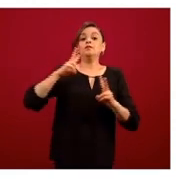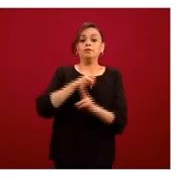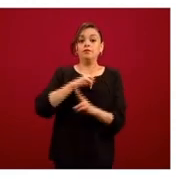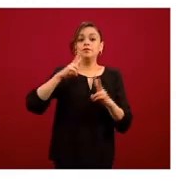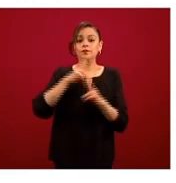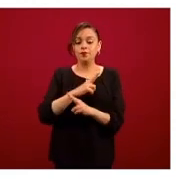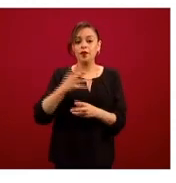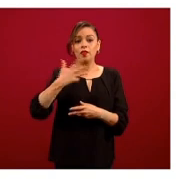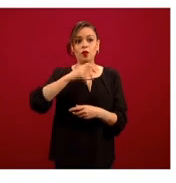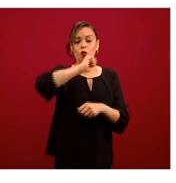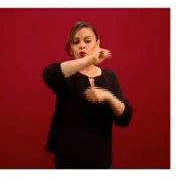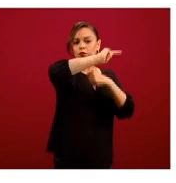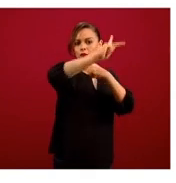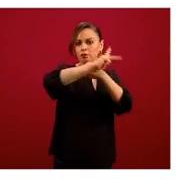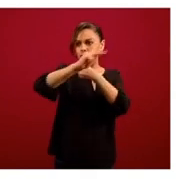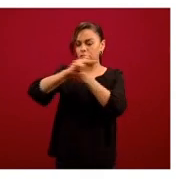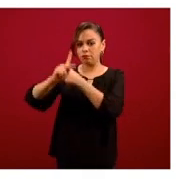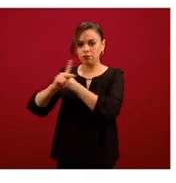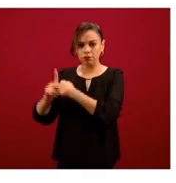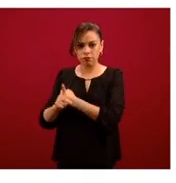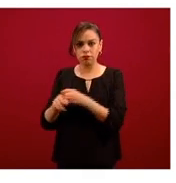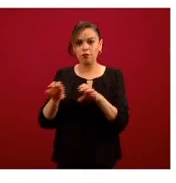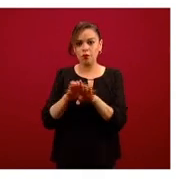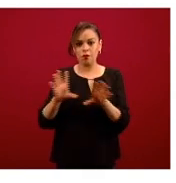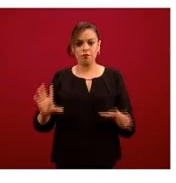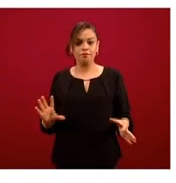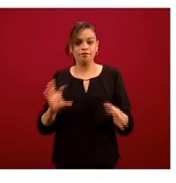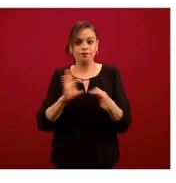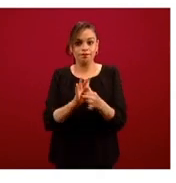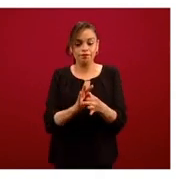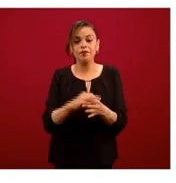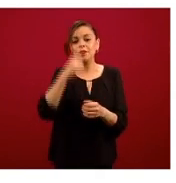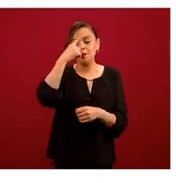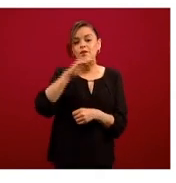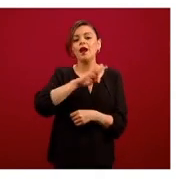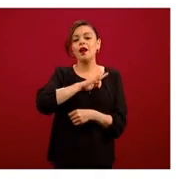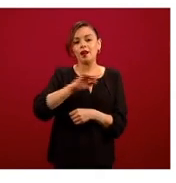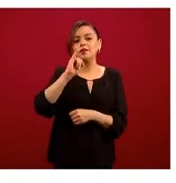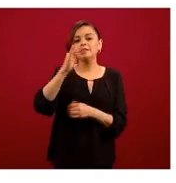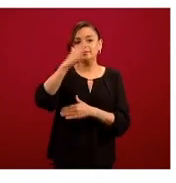and high quality, and meeting all the